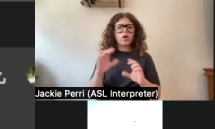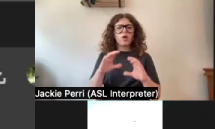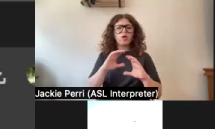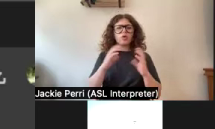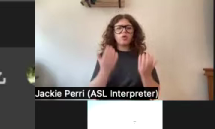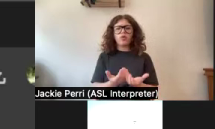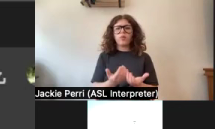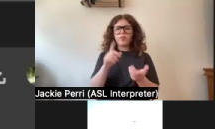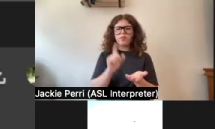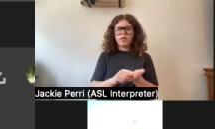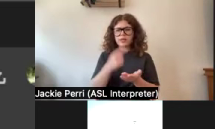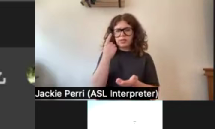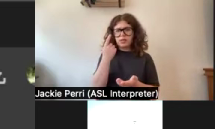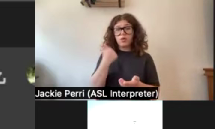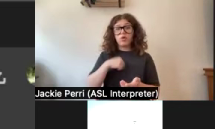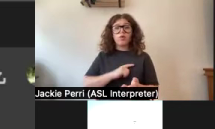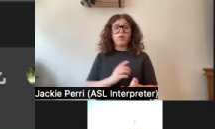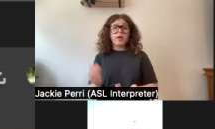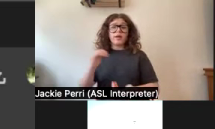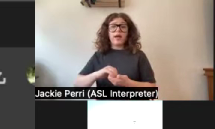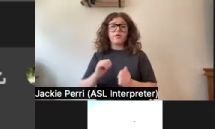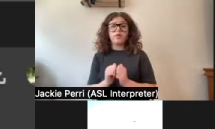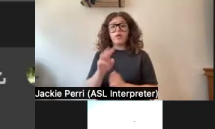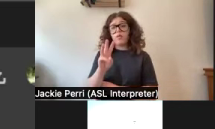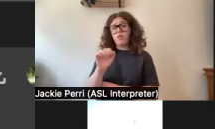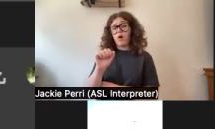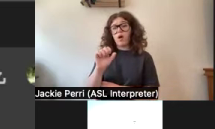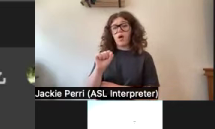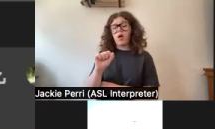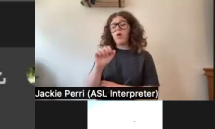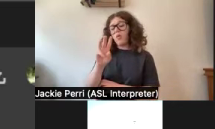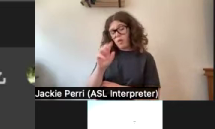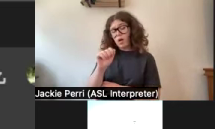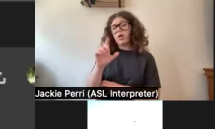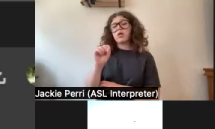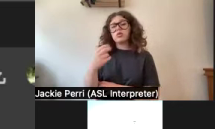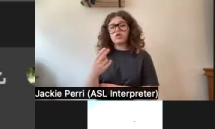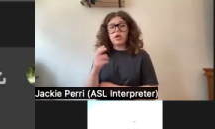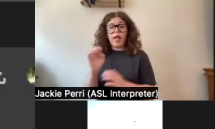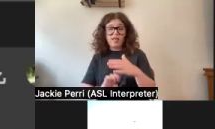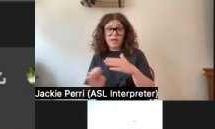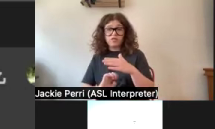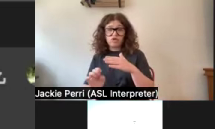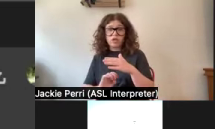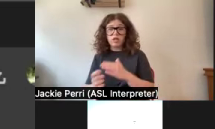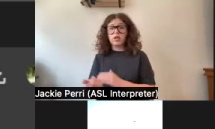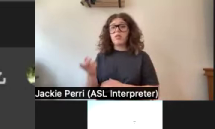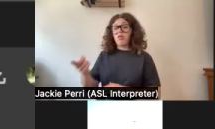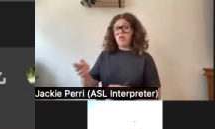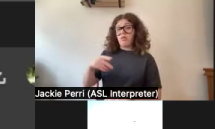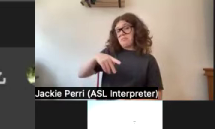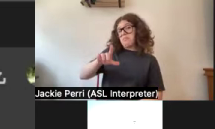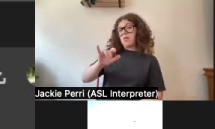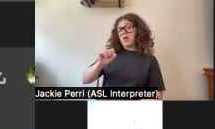with Walsh Elementary, a school of 300 students in Pilsen, that had a better track record of